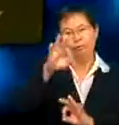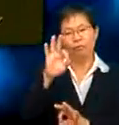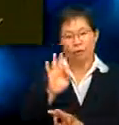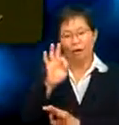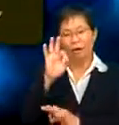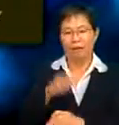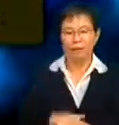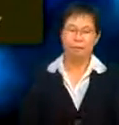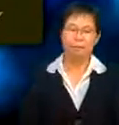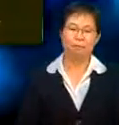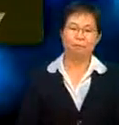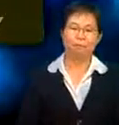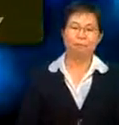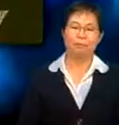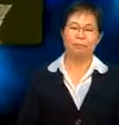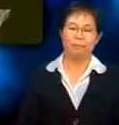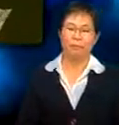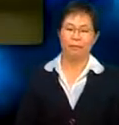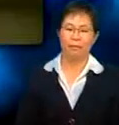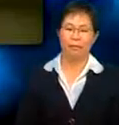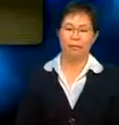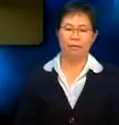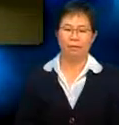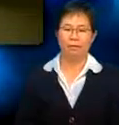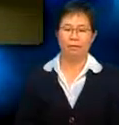does find.